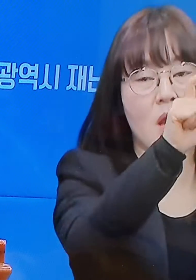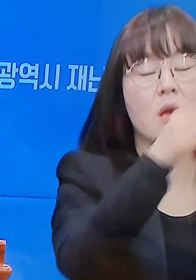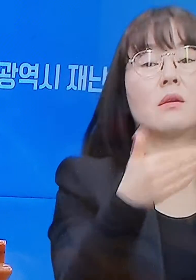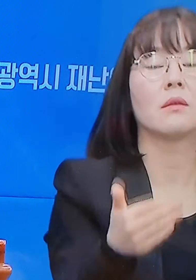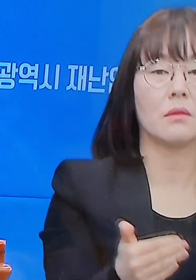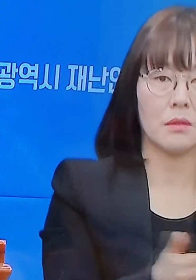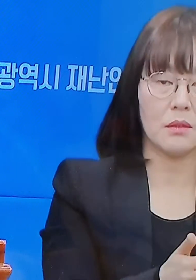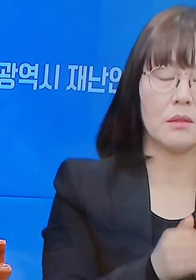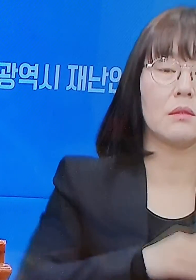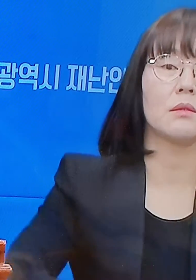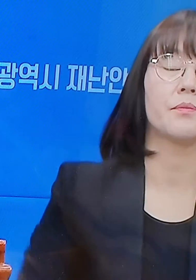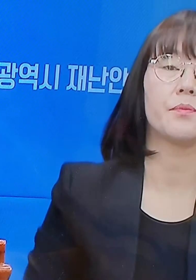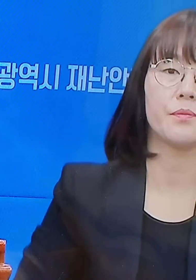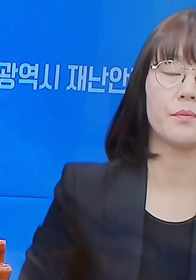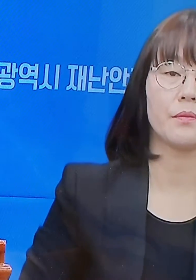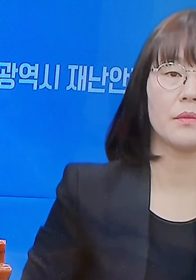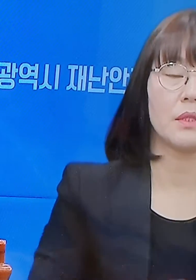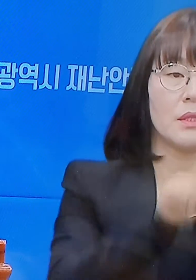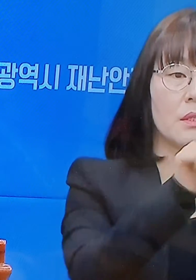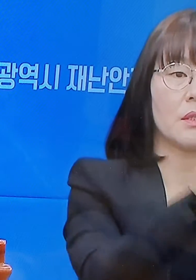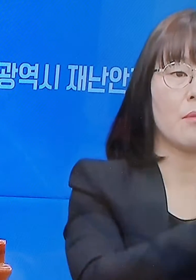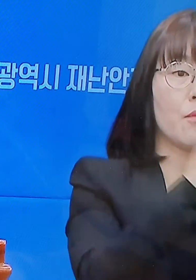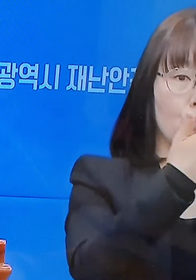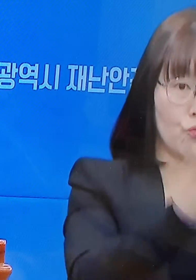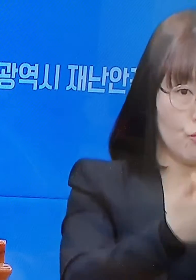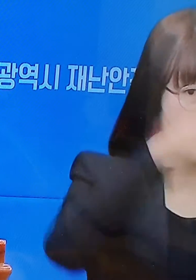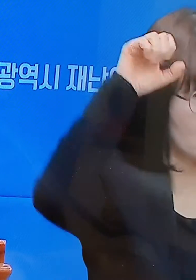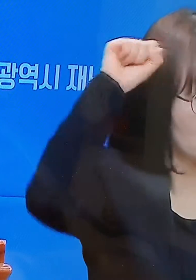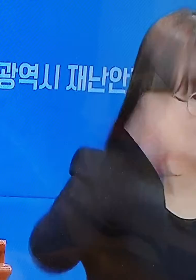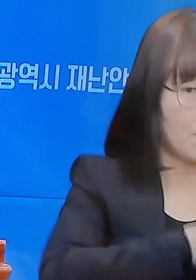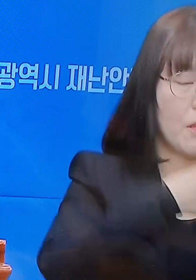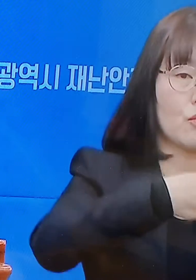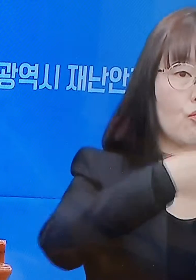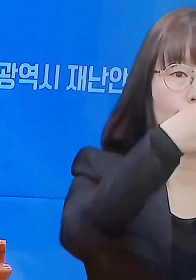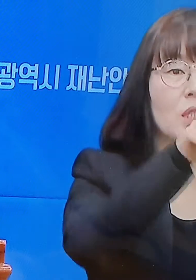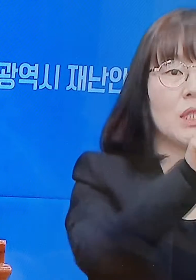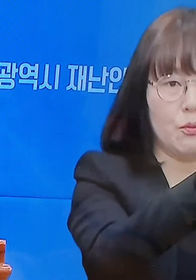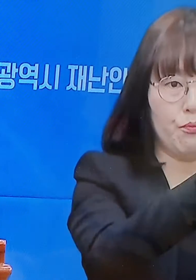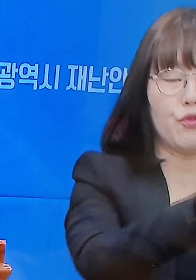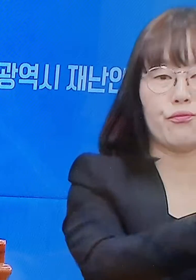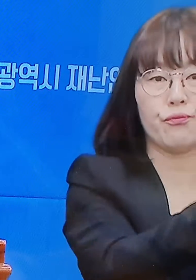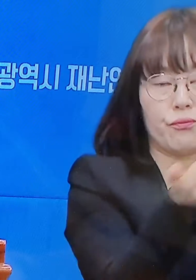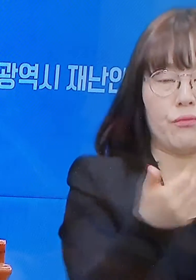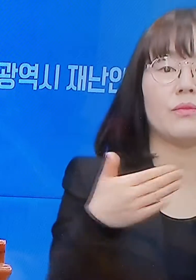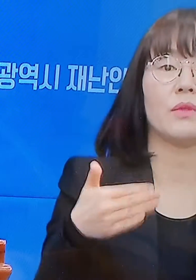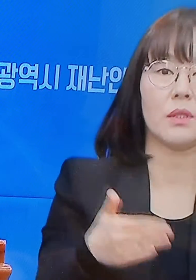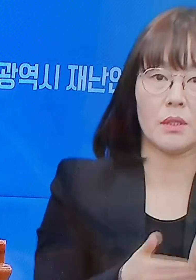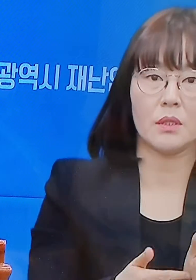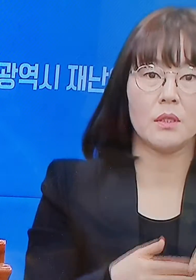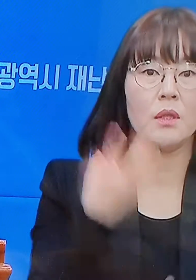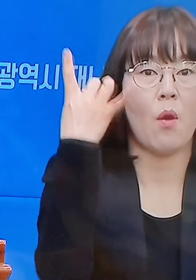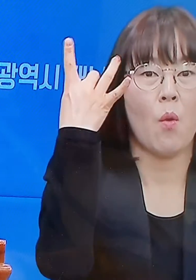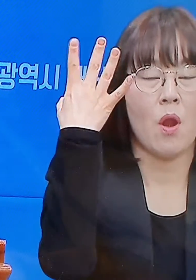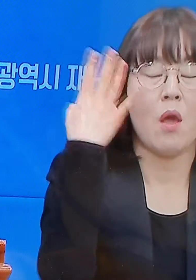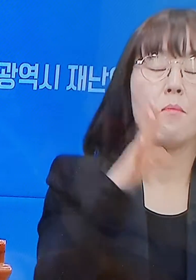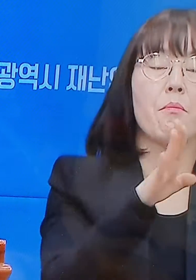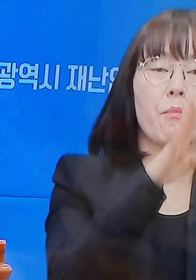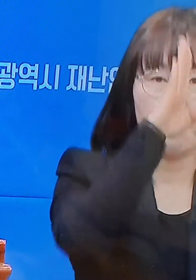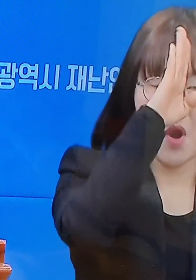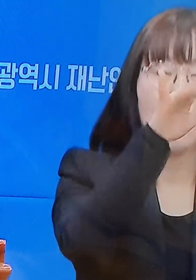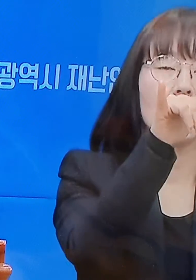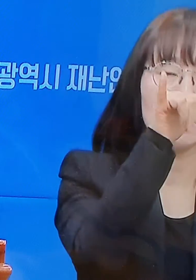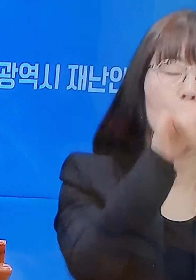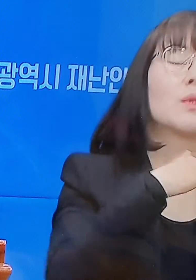temperature, the patient will die. There are some individuals, both young and old, who have a low body